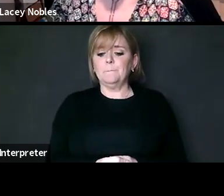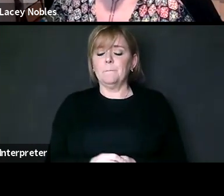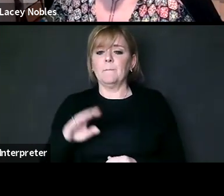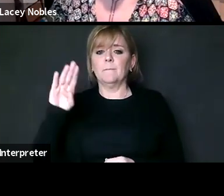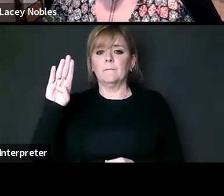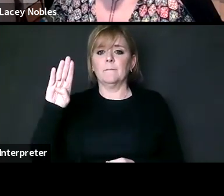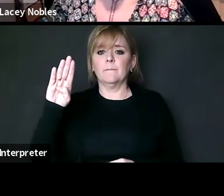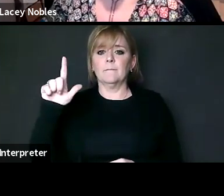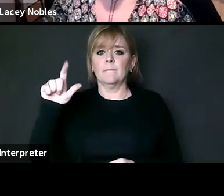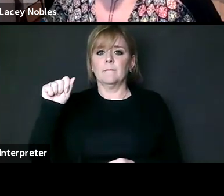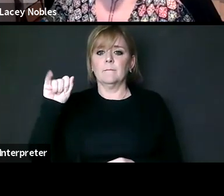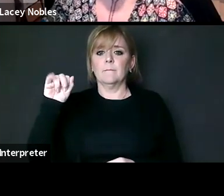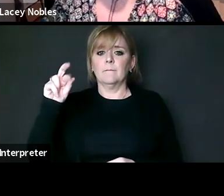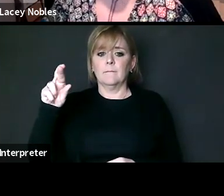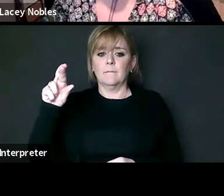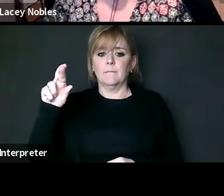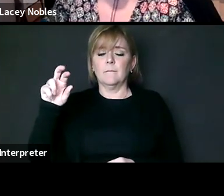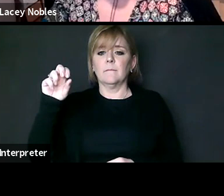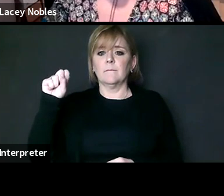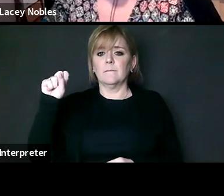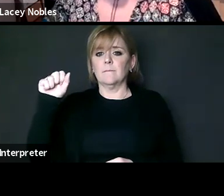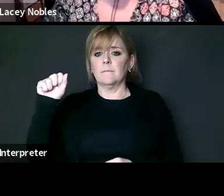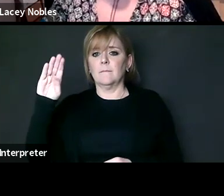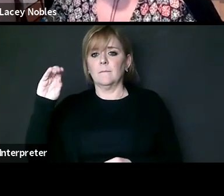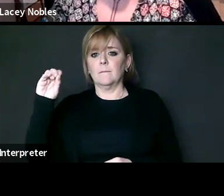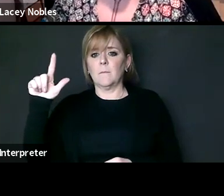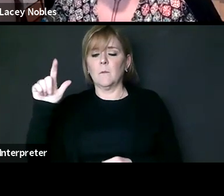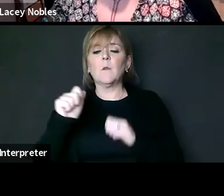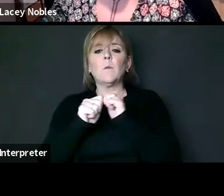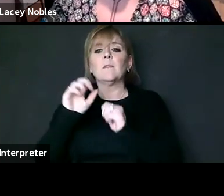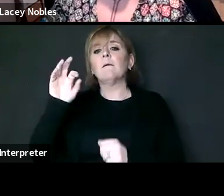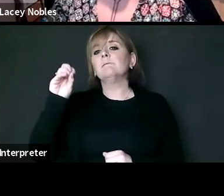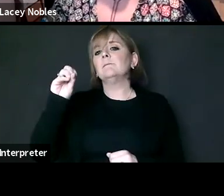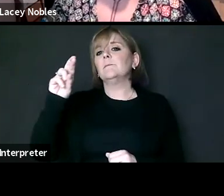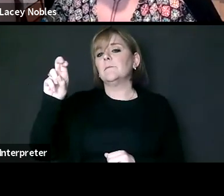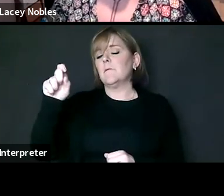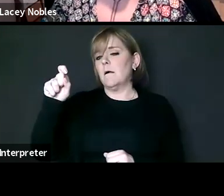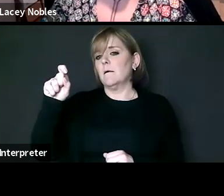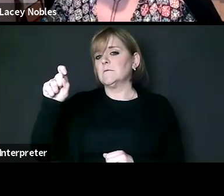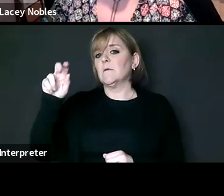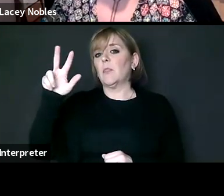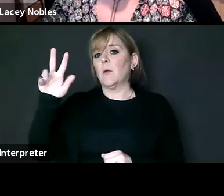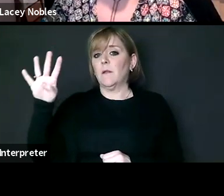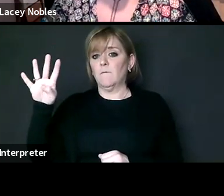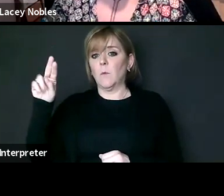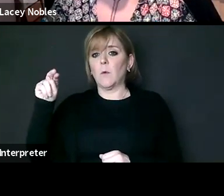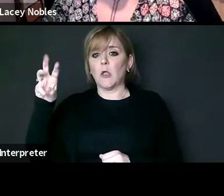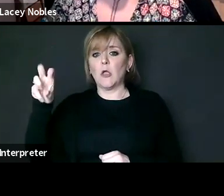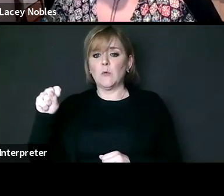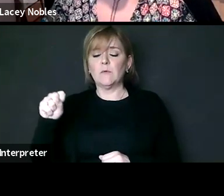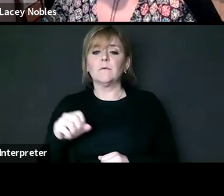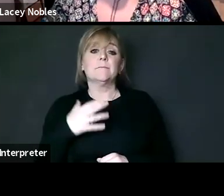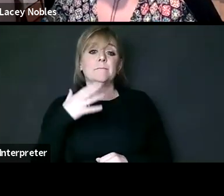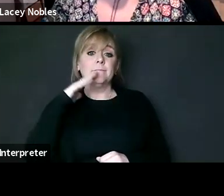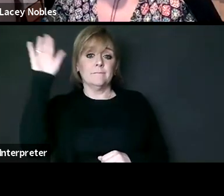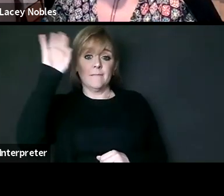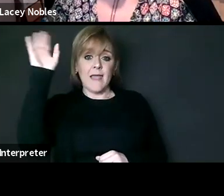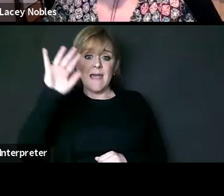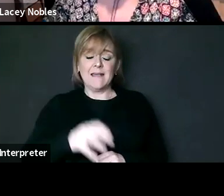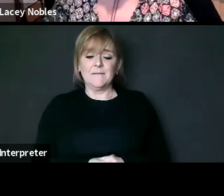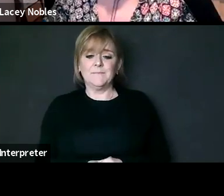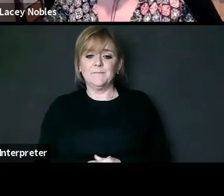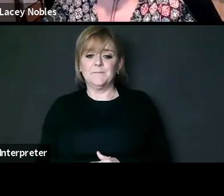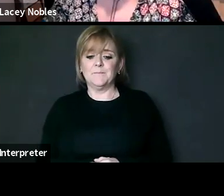Blair Sable from Fox 34 News. Hi, all.